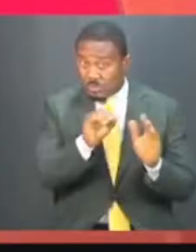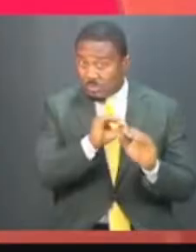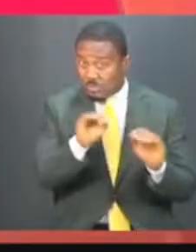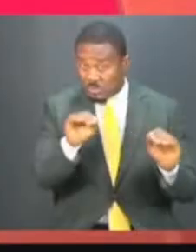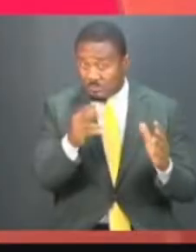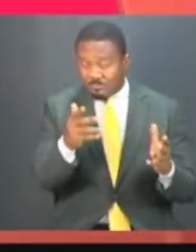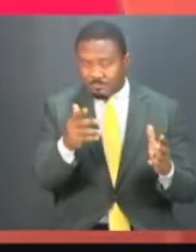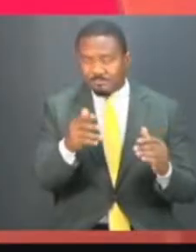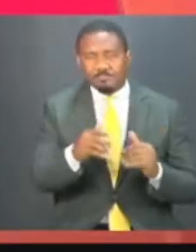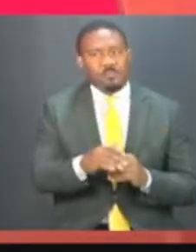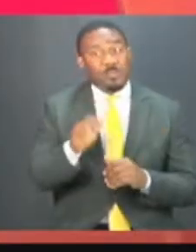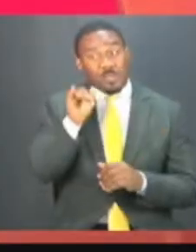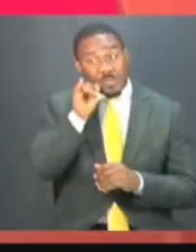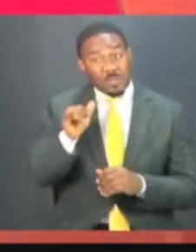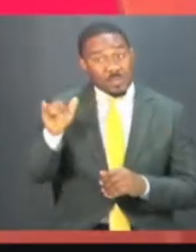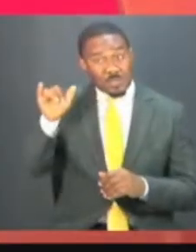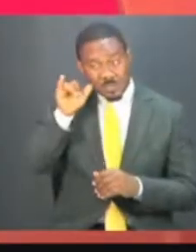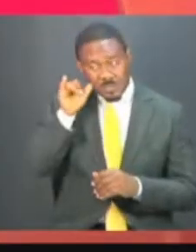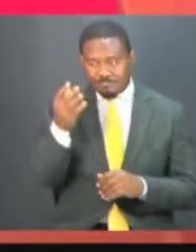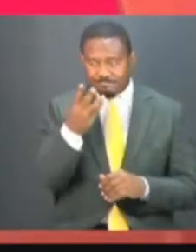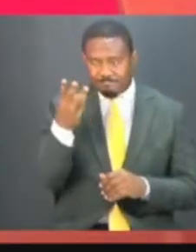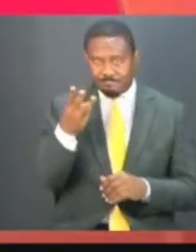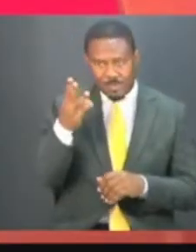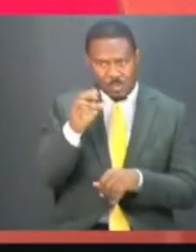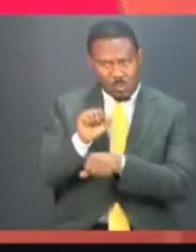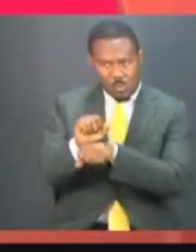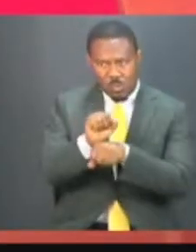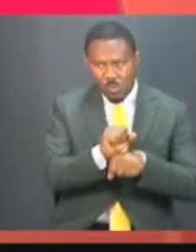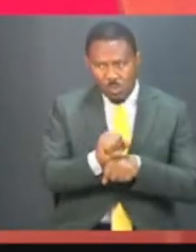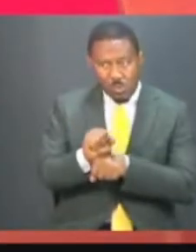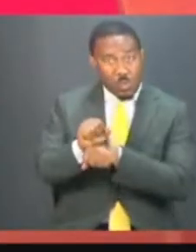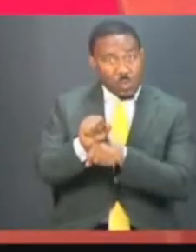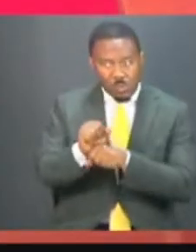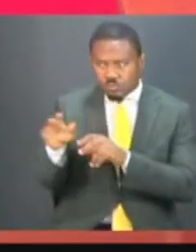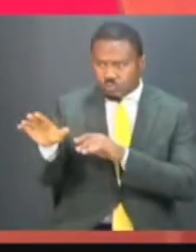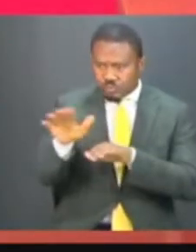proceedings of Wednesday, 4th February